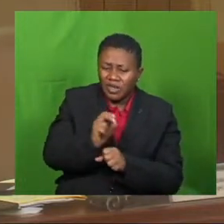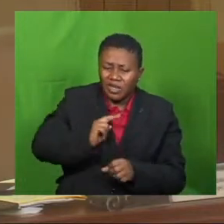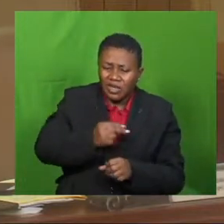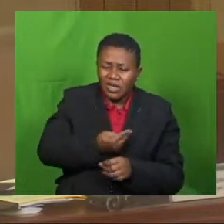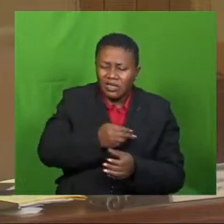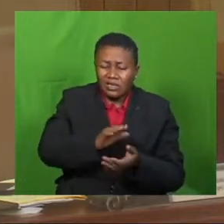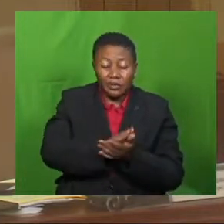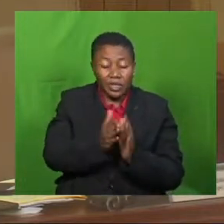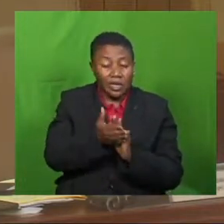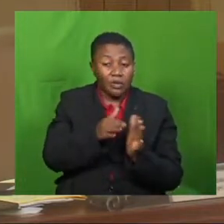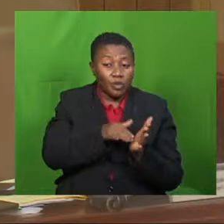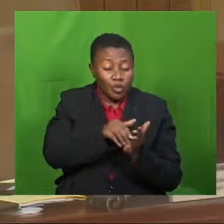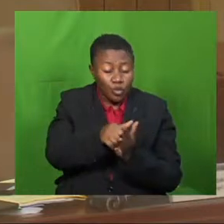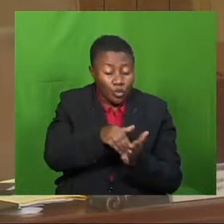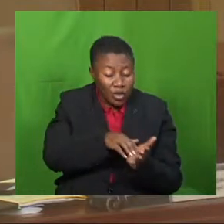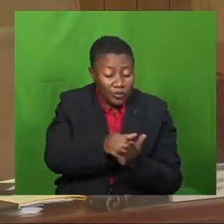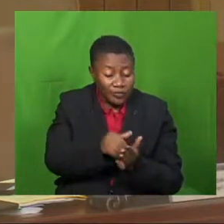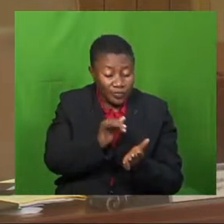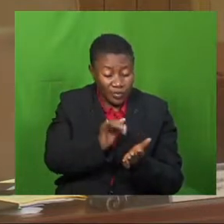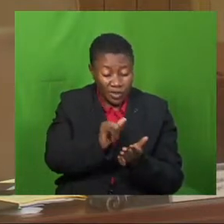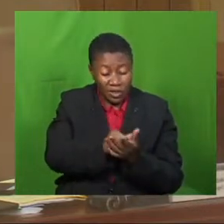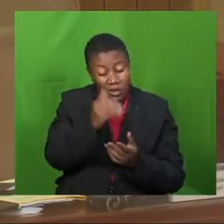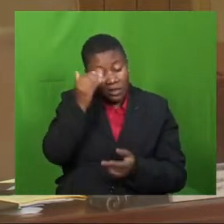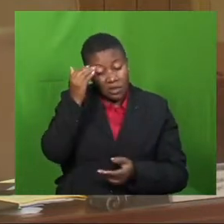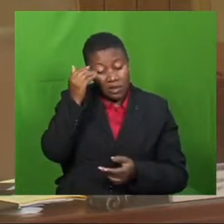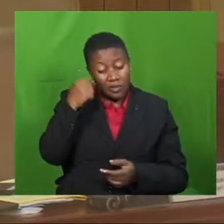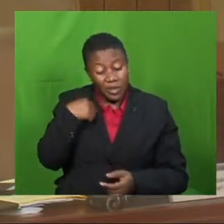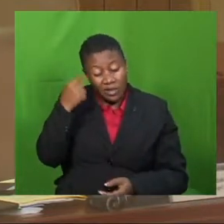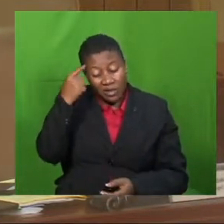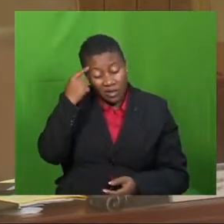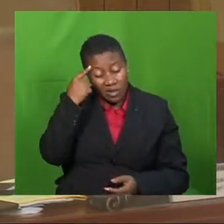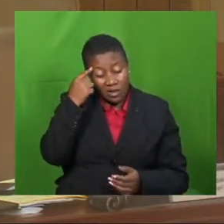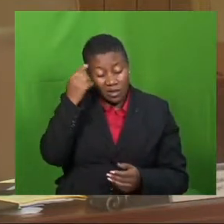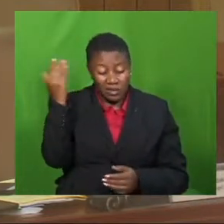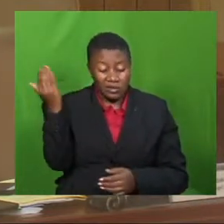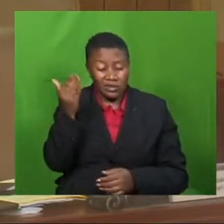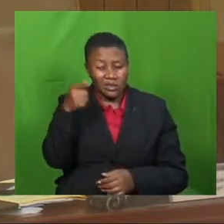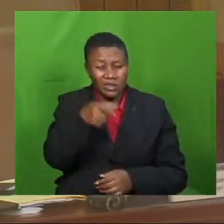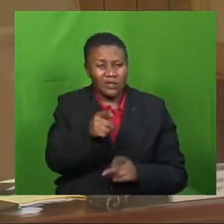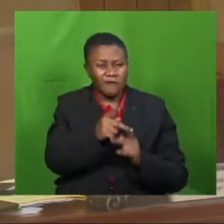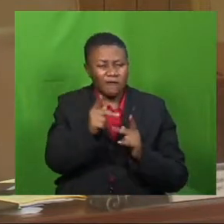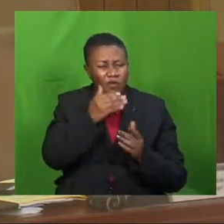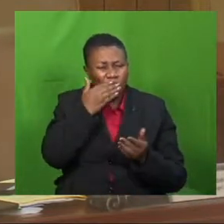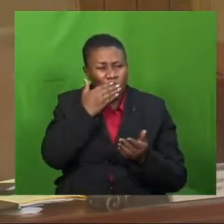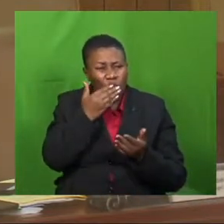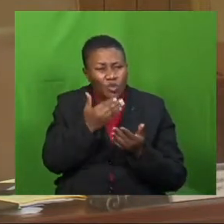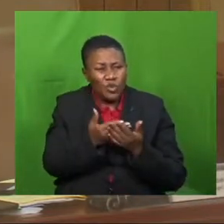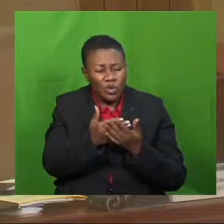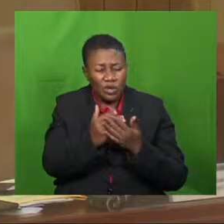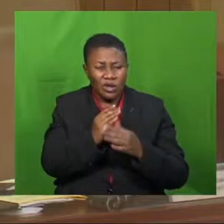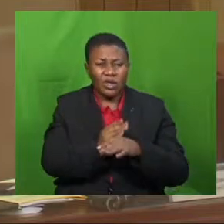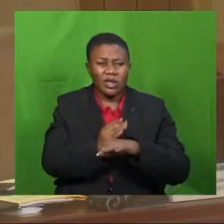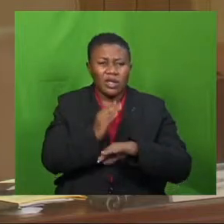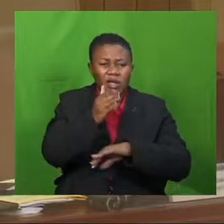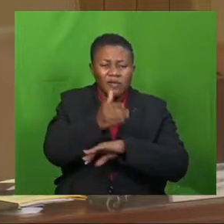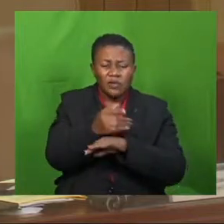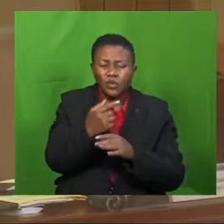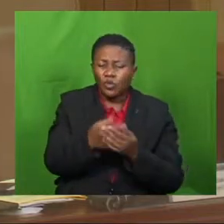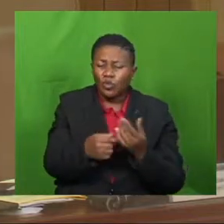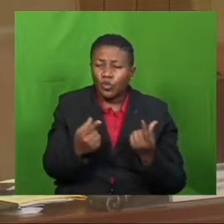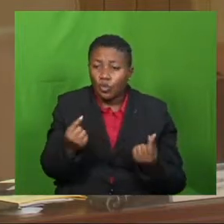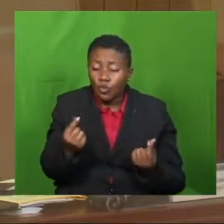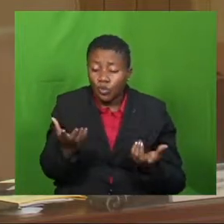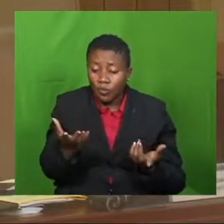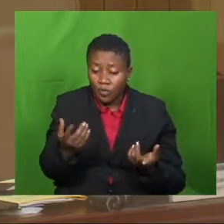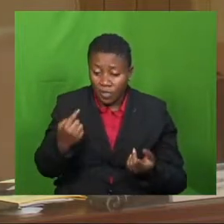That is why this statement is very timely, and the idea of the AFTA is something